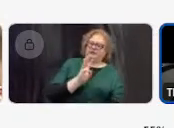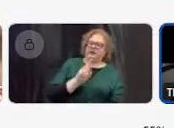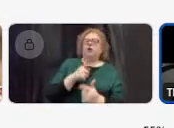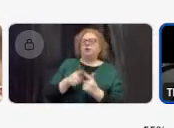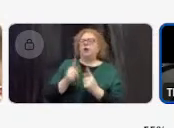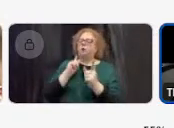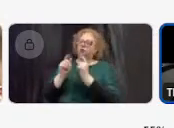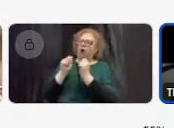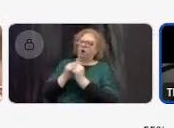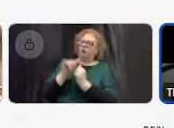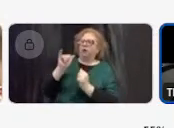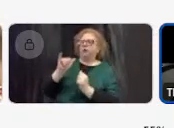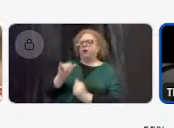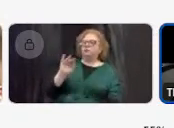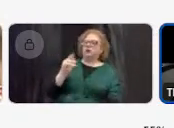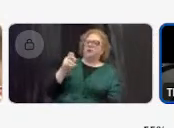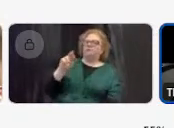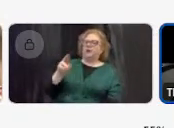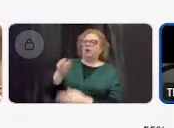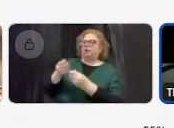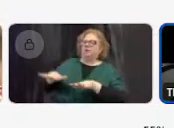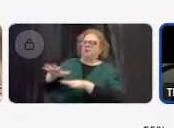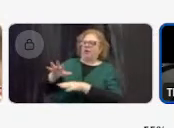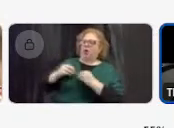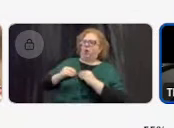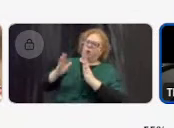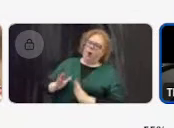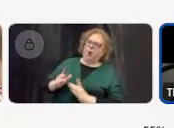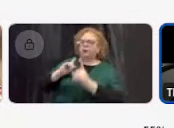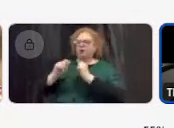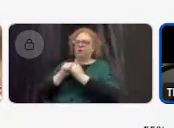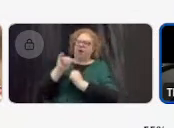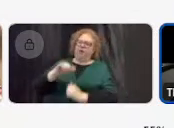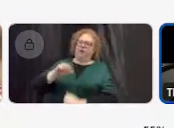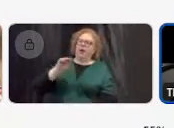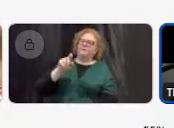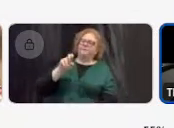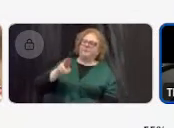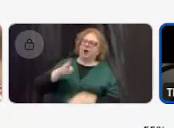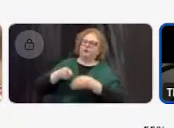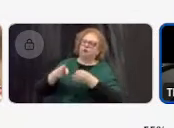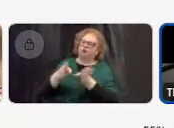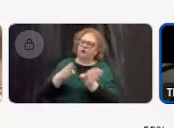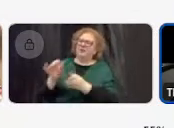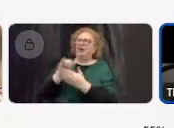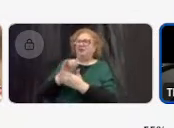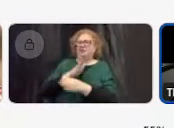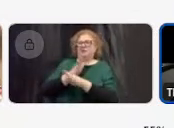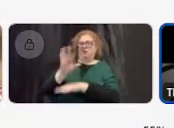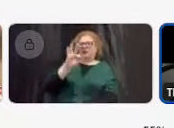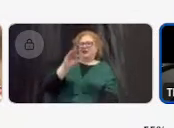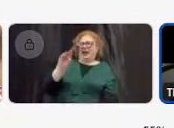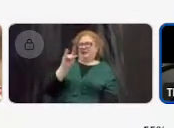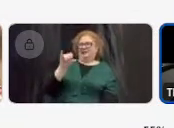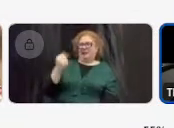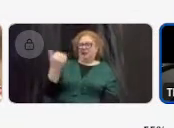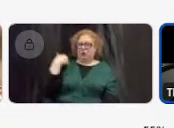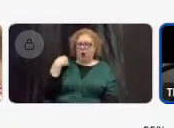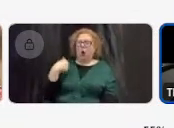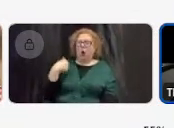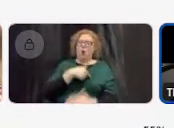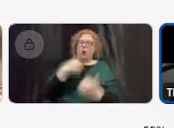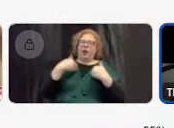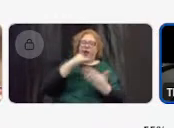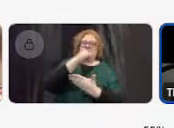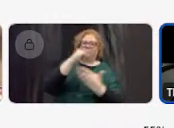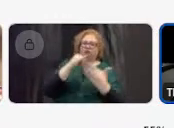plan. So that was over 90 days ago. A drawing was submitted to adjoining landowners over 2 months ago with